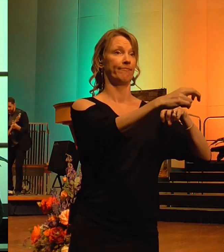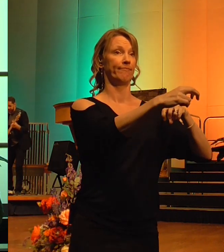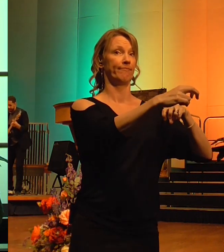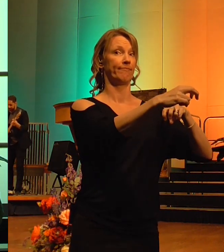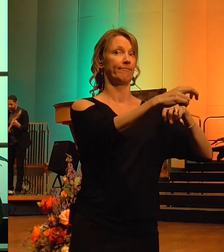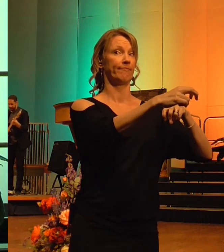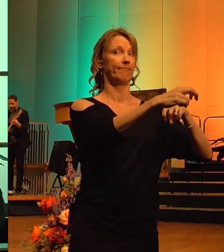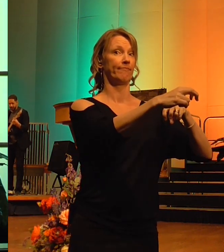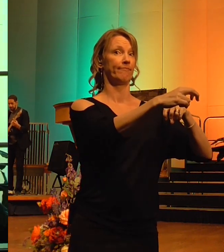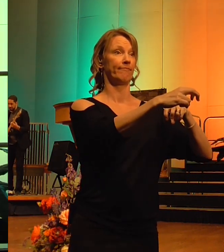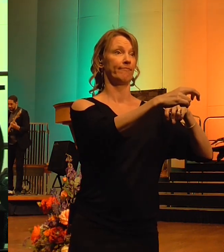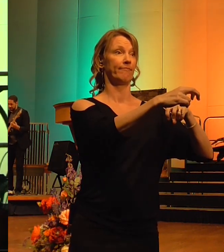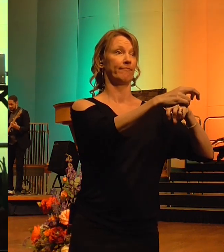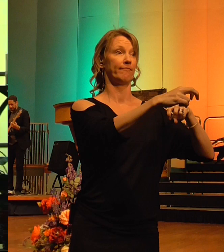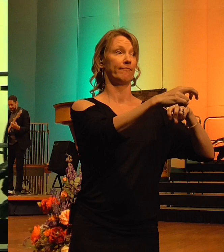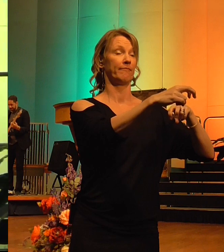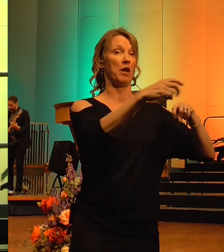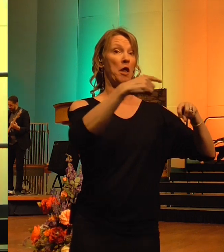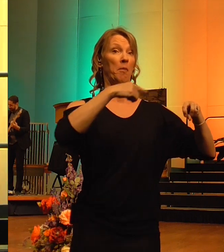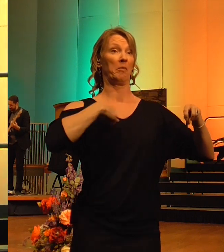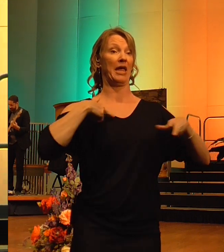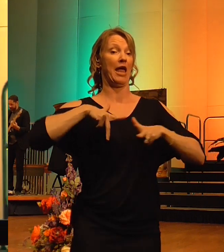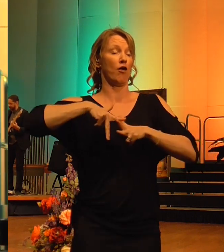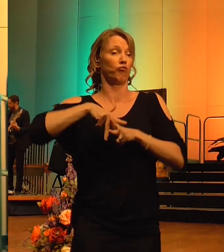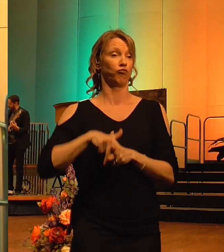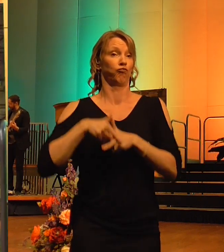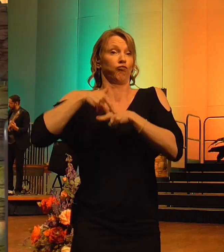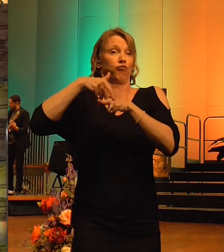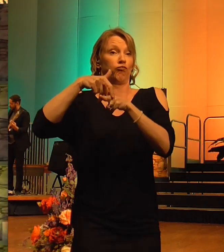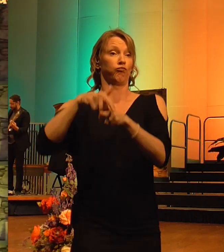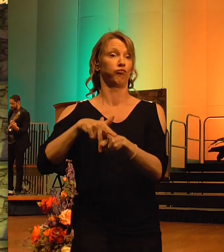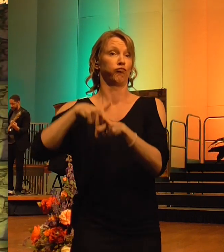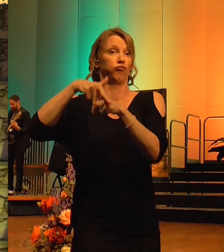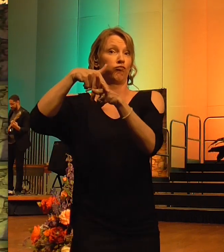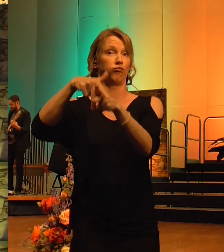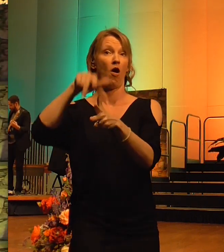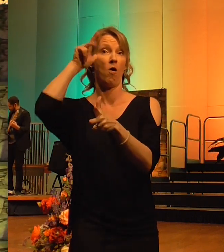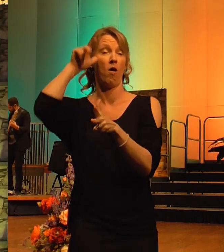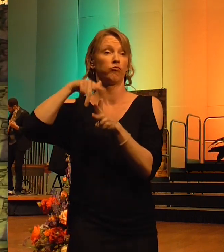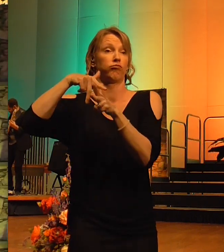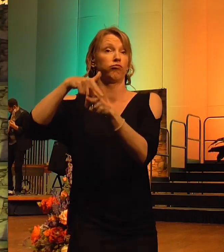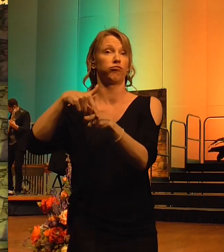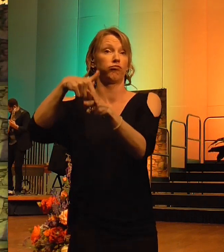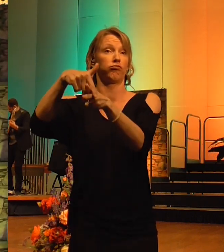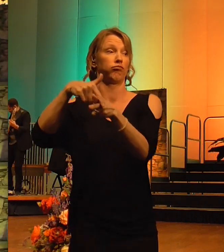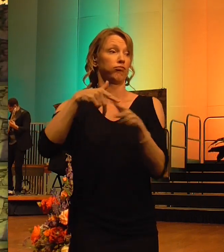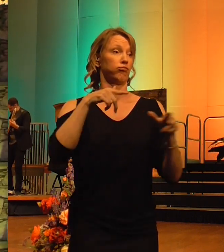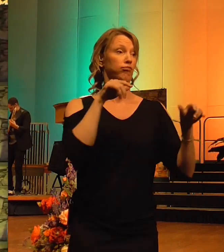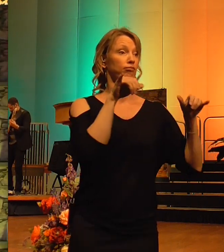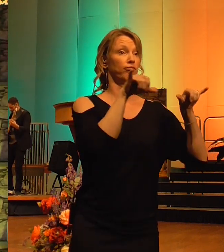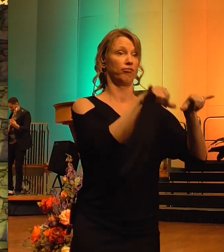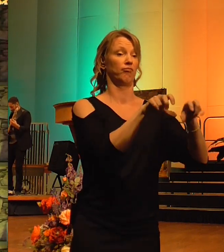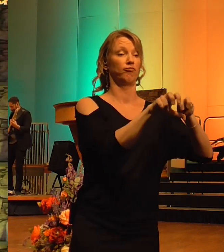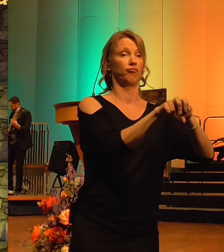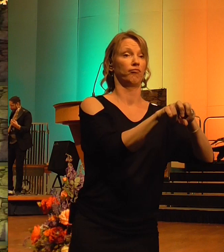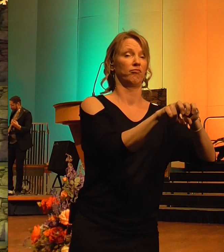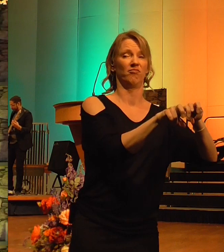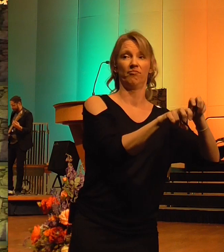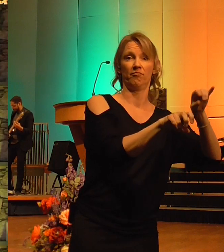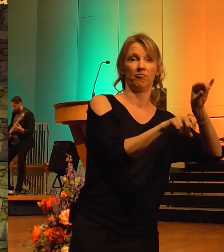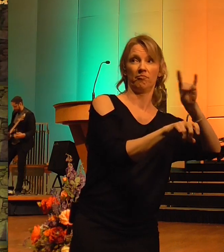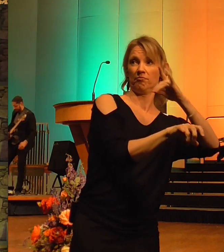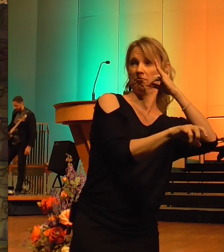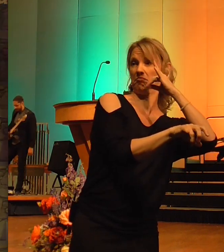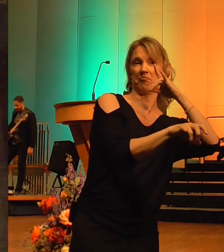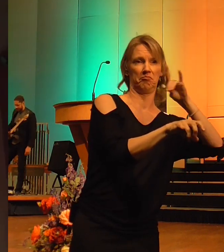like statues. They don't turn their head as they see me ride